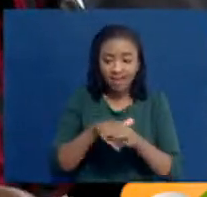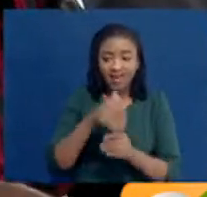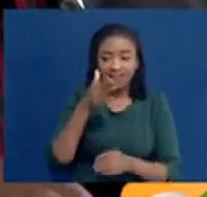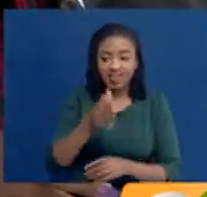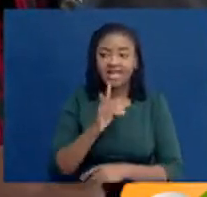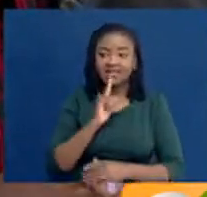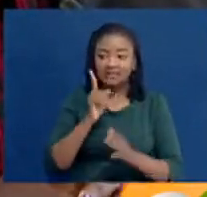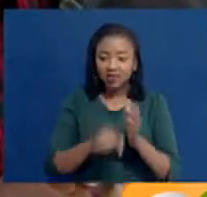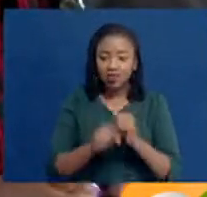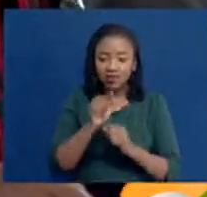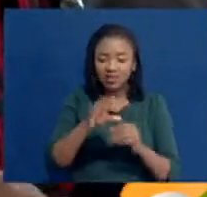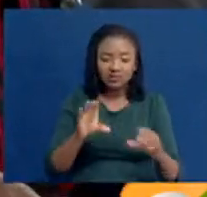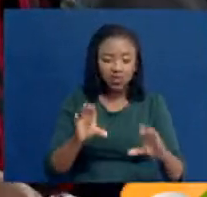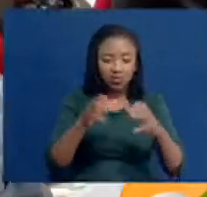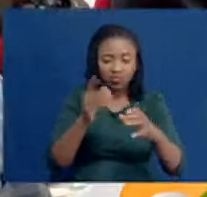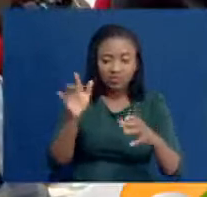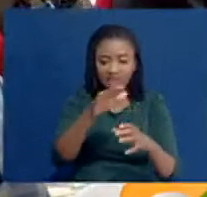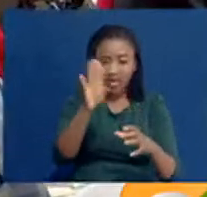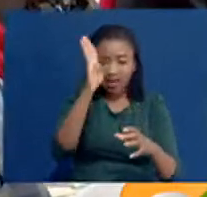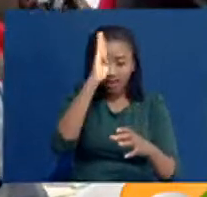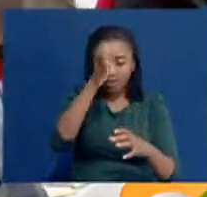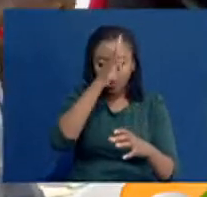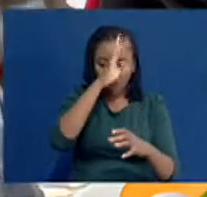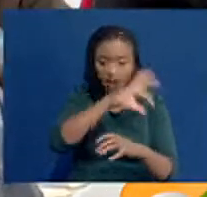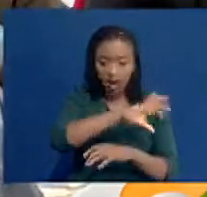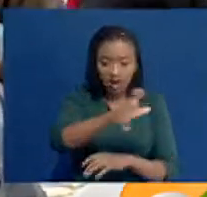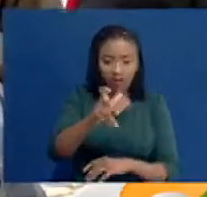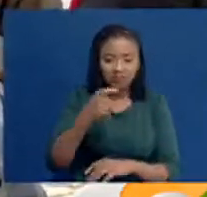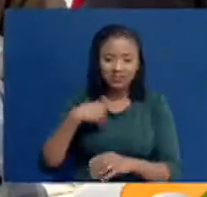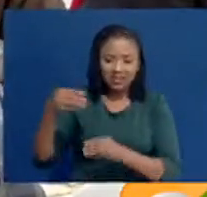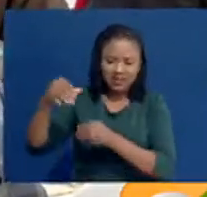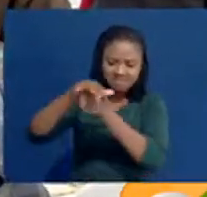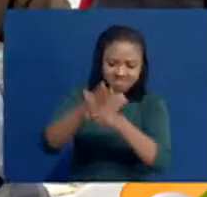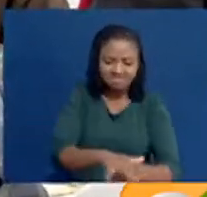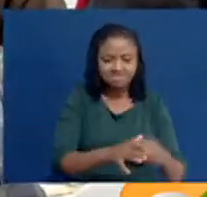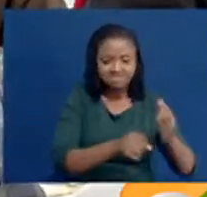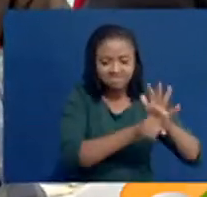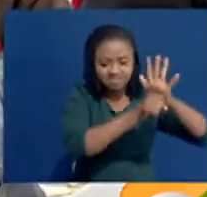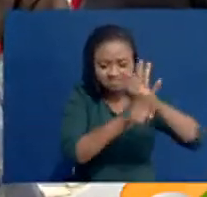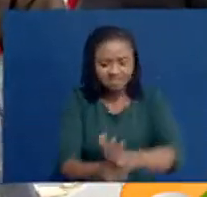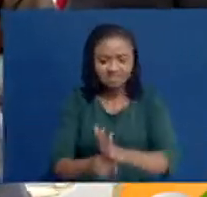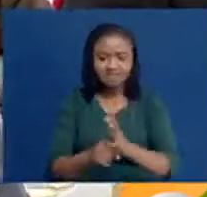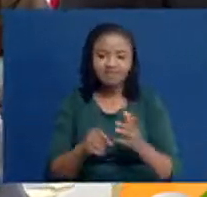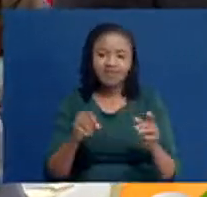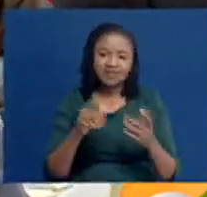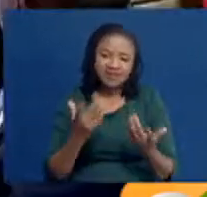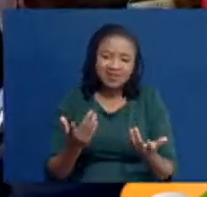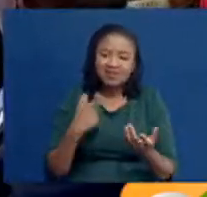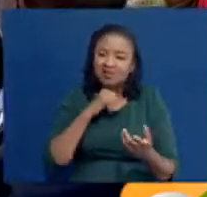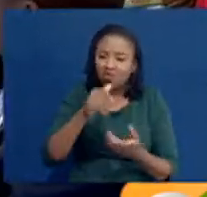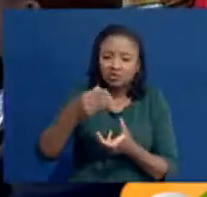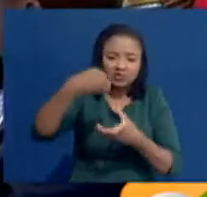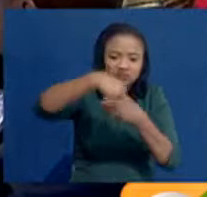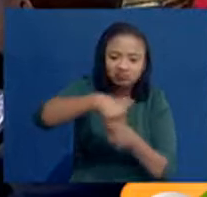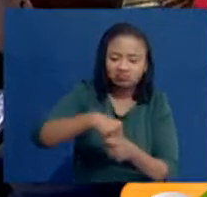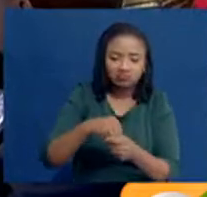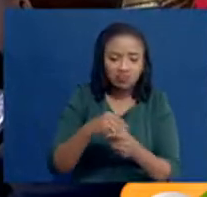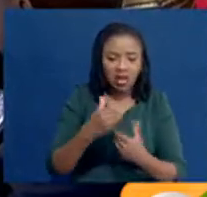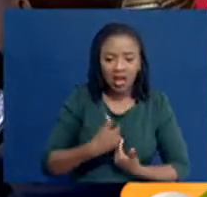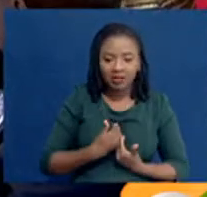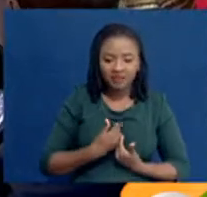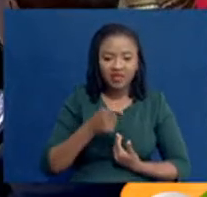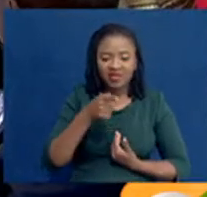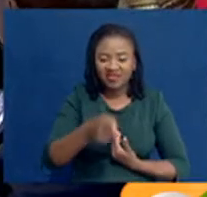the dominant communities in Bungoma County were trampling upon the Sabaots, and that in the spirit of inclusion, their community